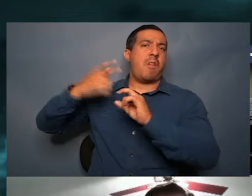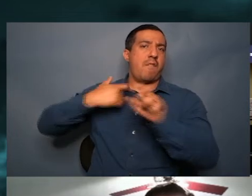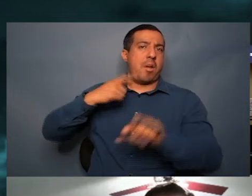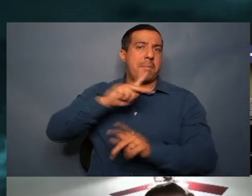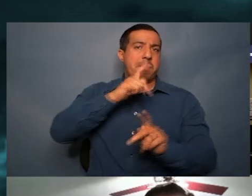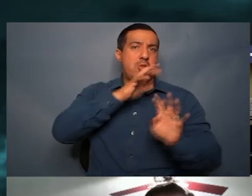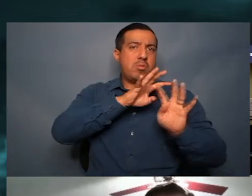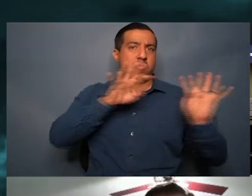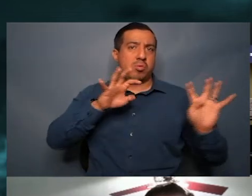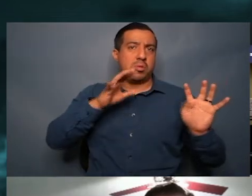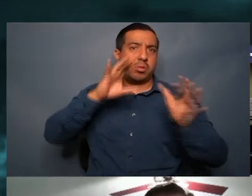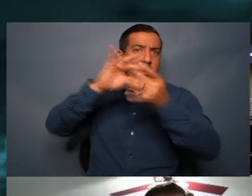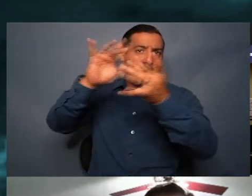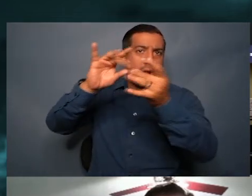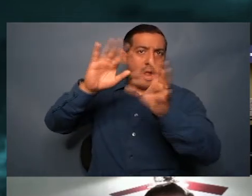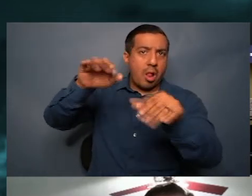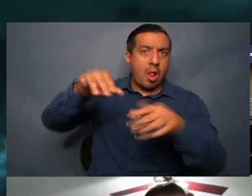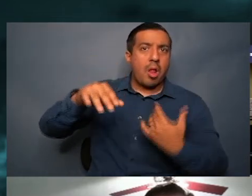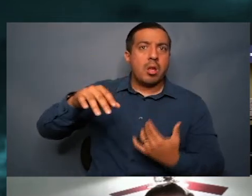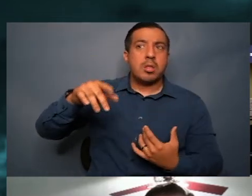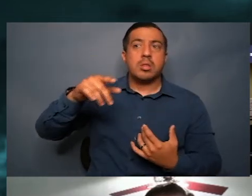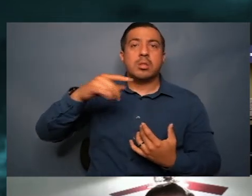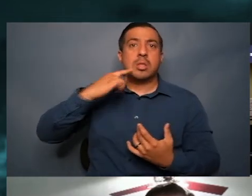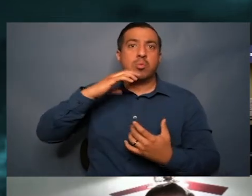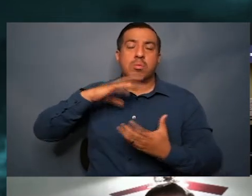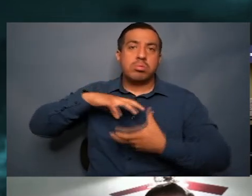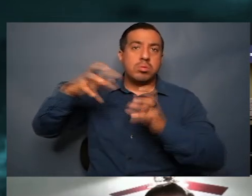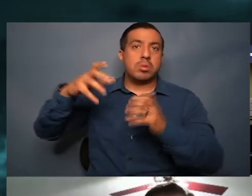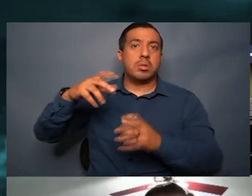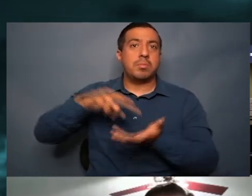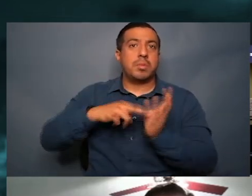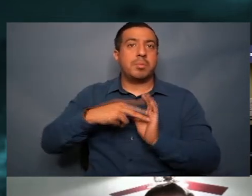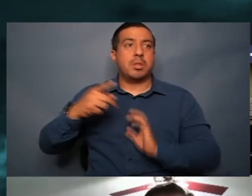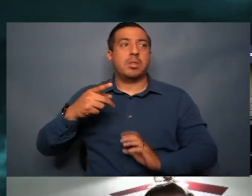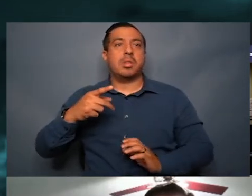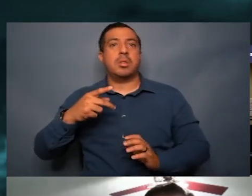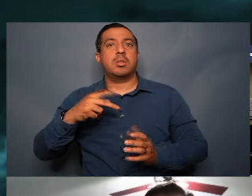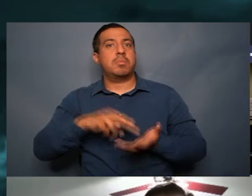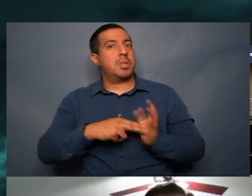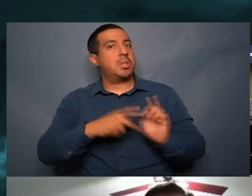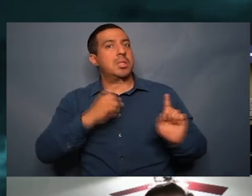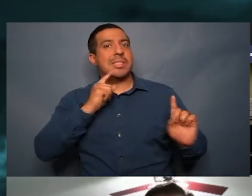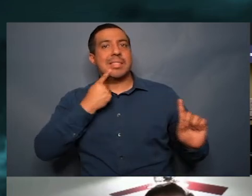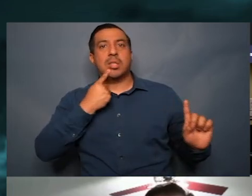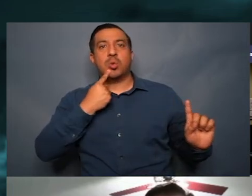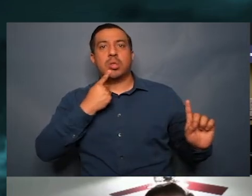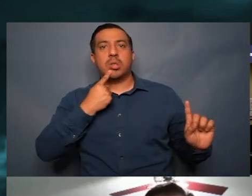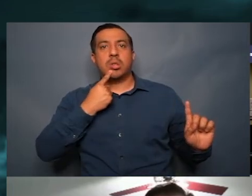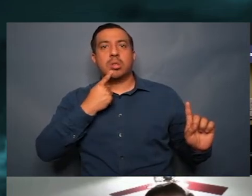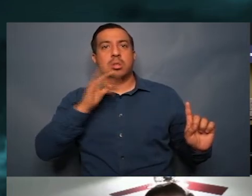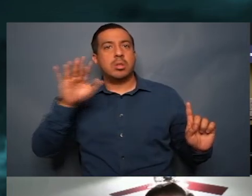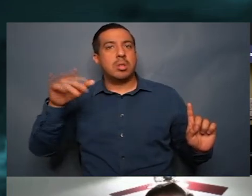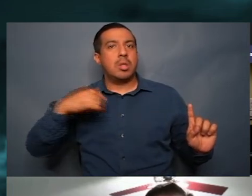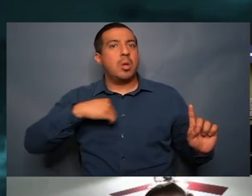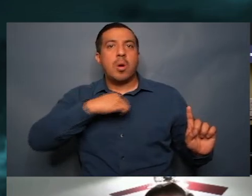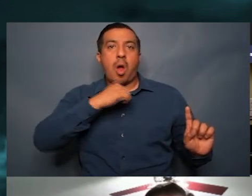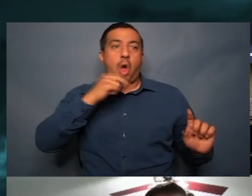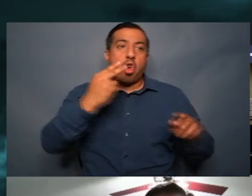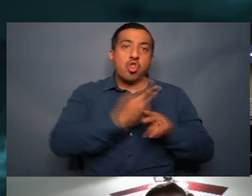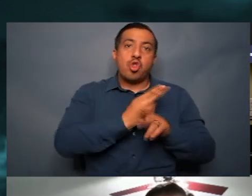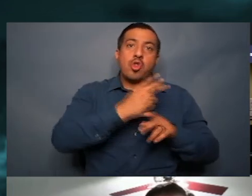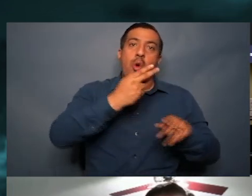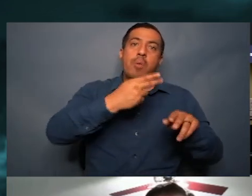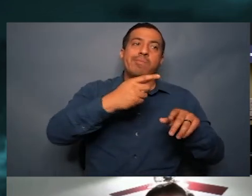these folks on this panel and those trusted sources, you need to be taking it seriously, and you need to understand that we don't utilize that